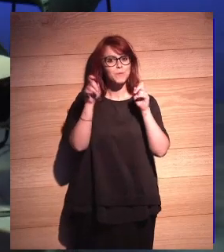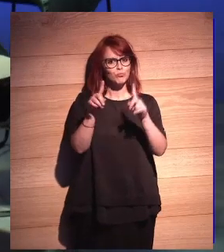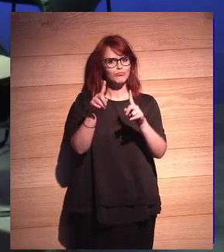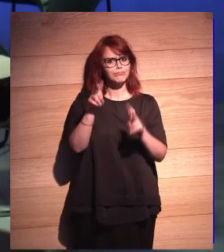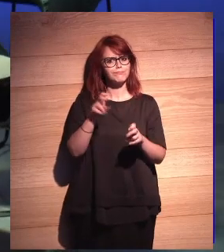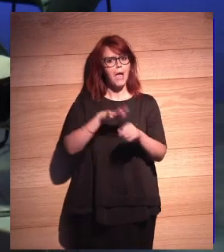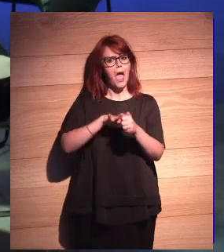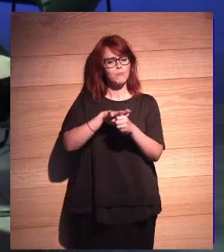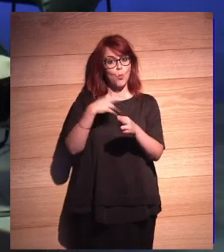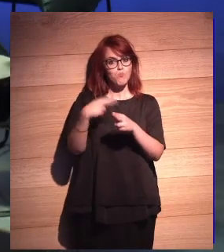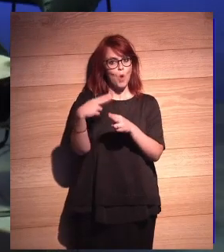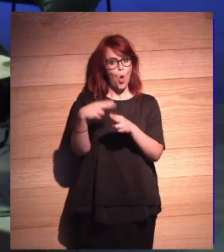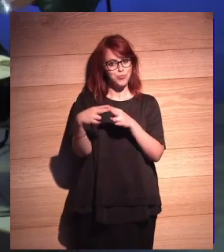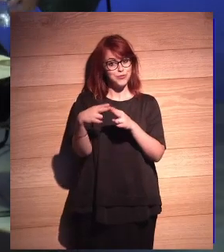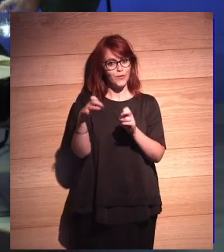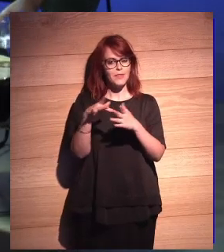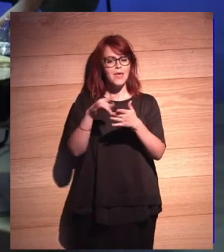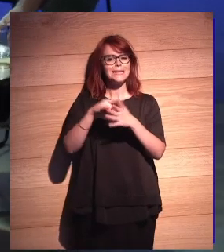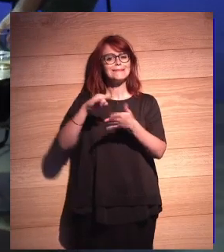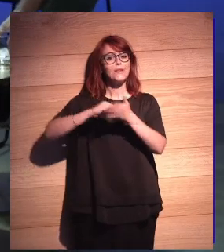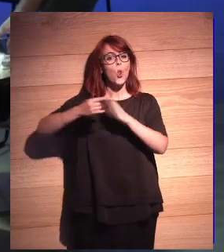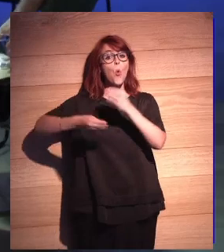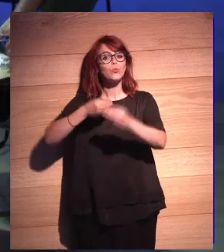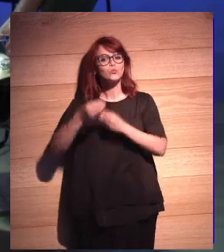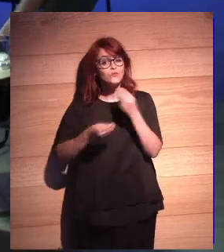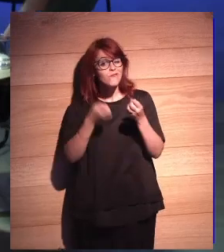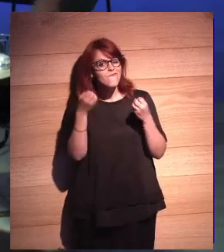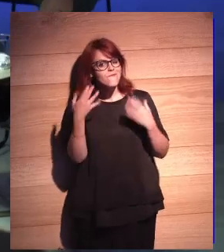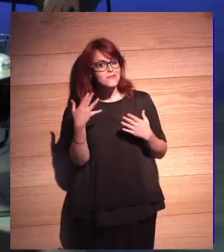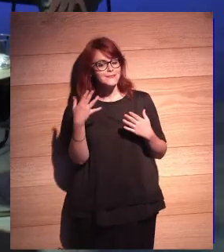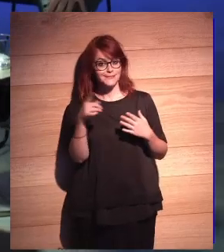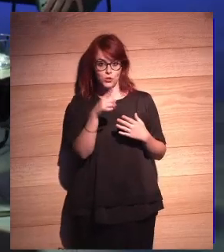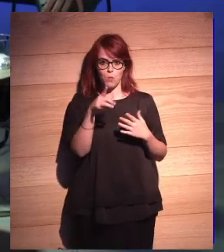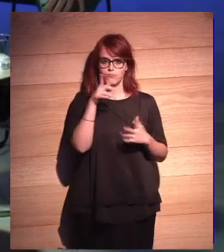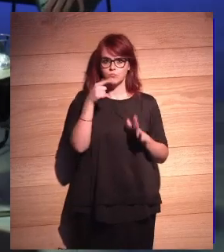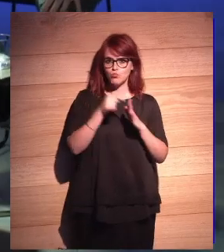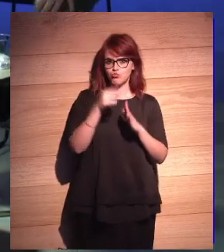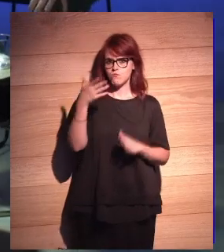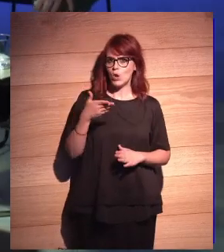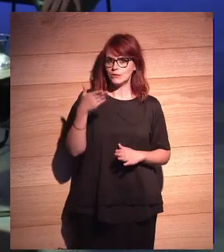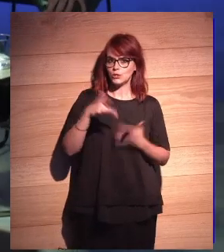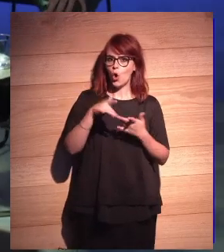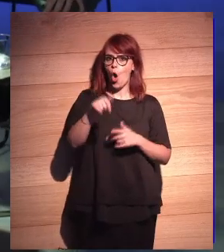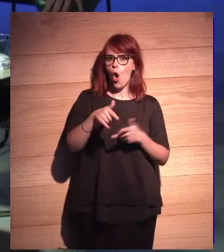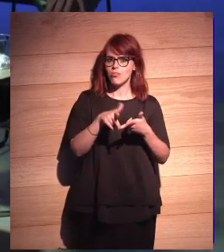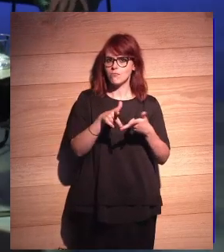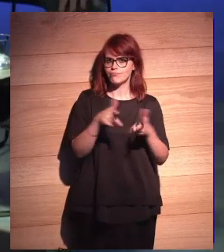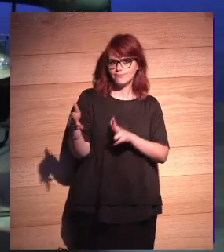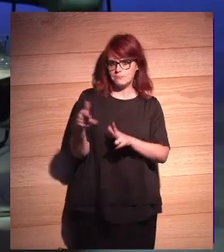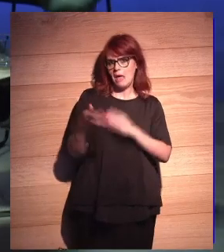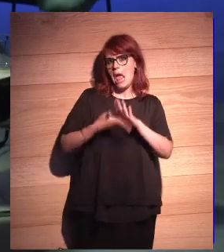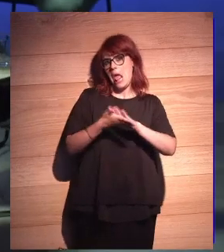day-to-day basis. And also she is concerned about the political aspects of the use of